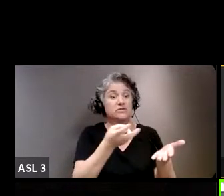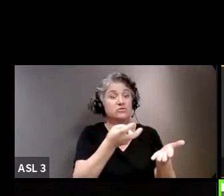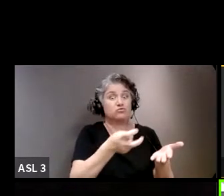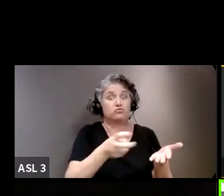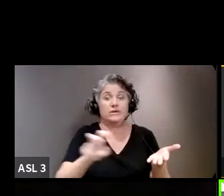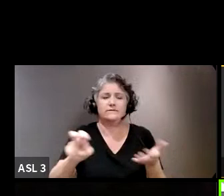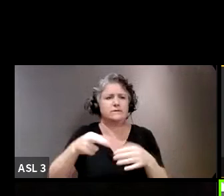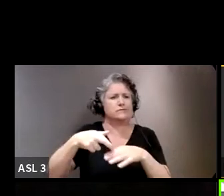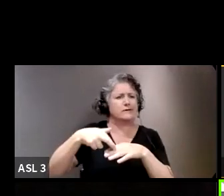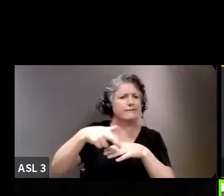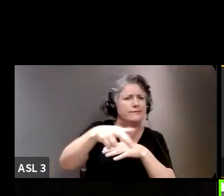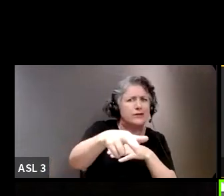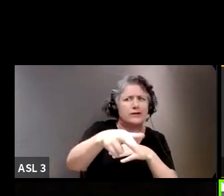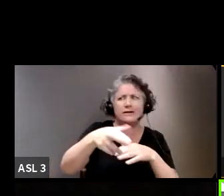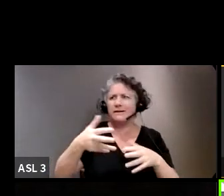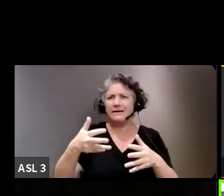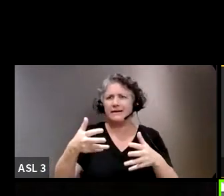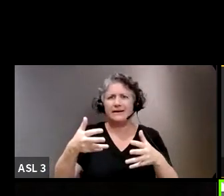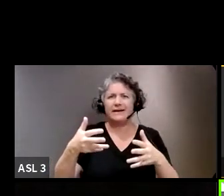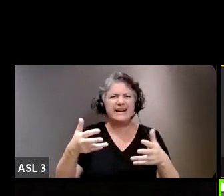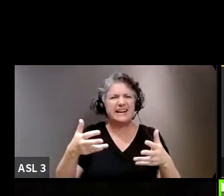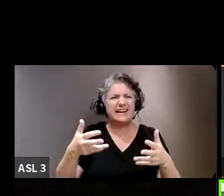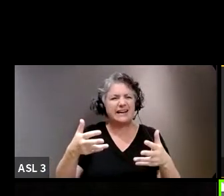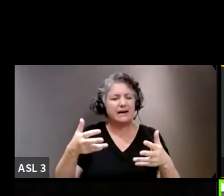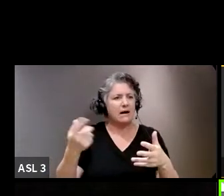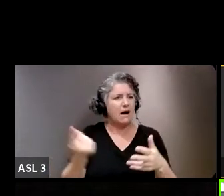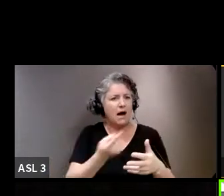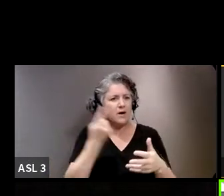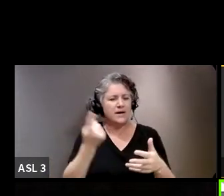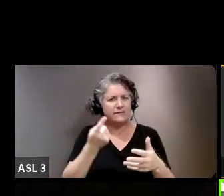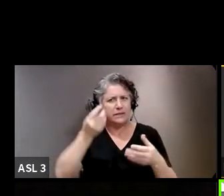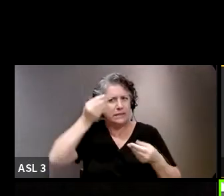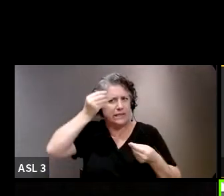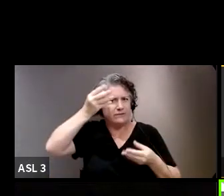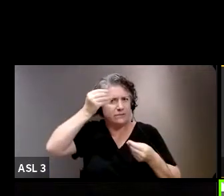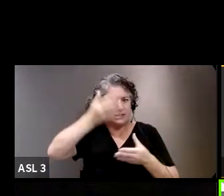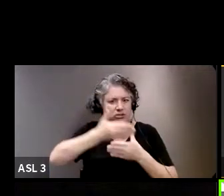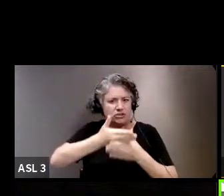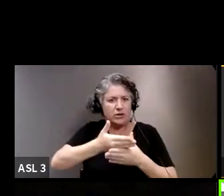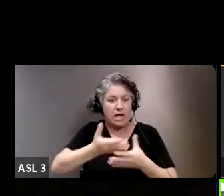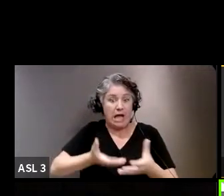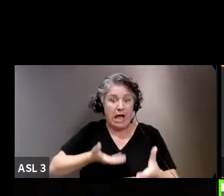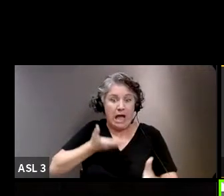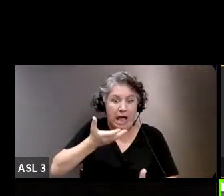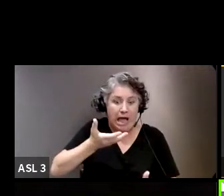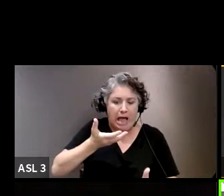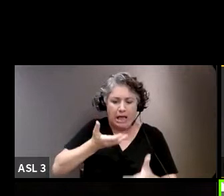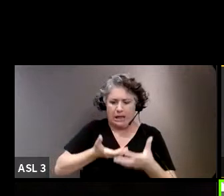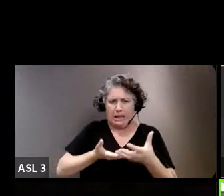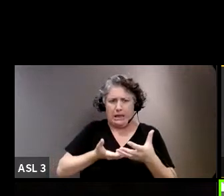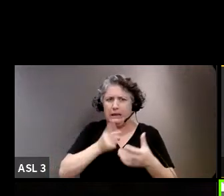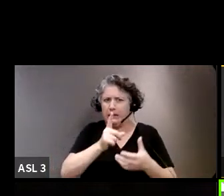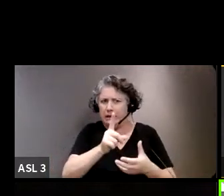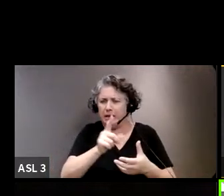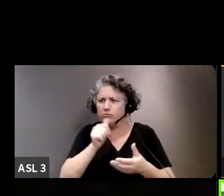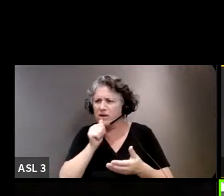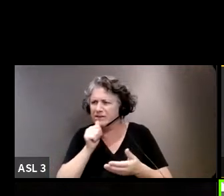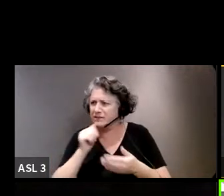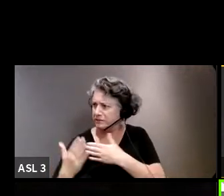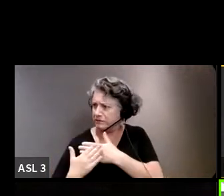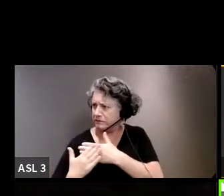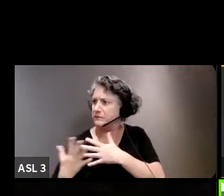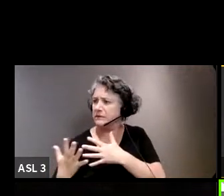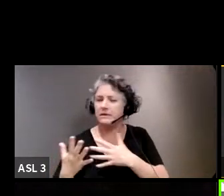referral of services it will come down to some sort of an information sharing process that informs a